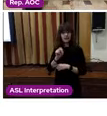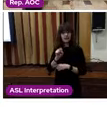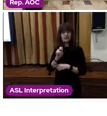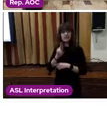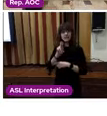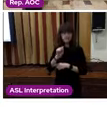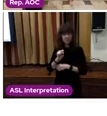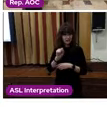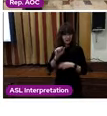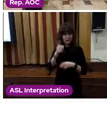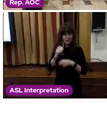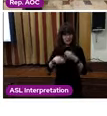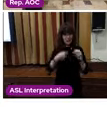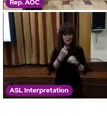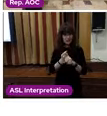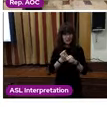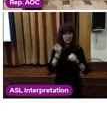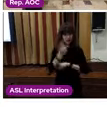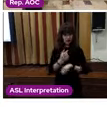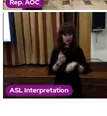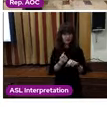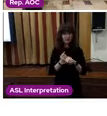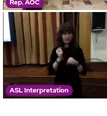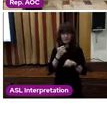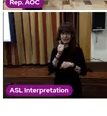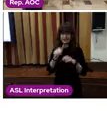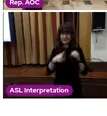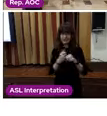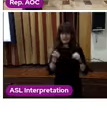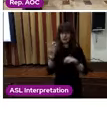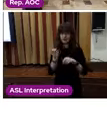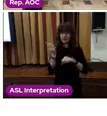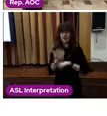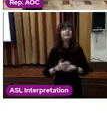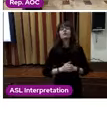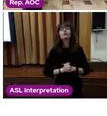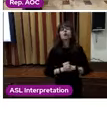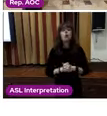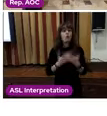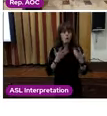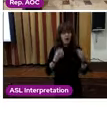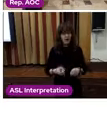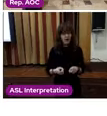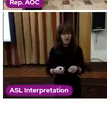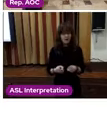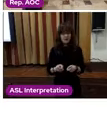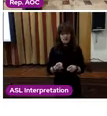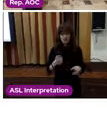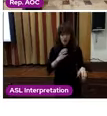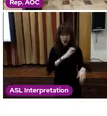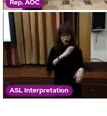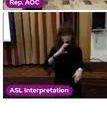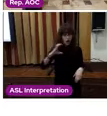have something known as reapportionment. So your member of Congress could change, it could stay the same,